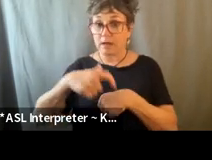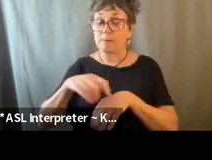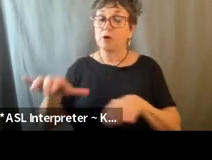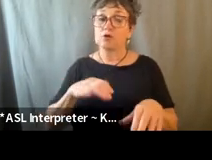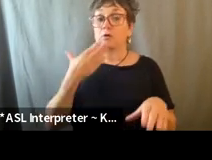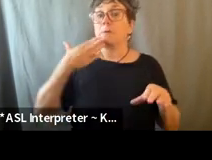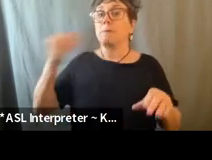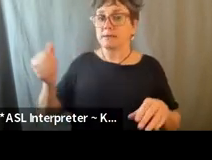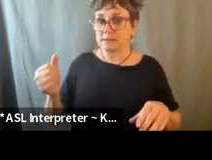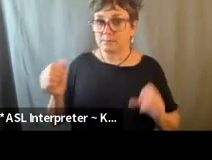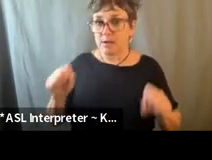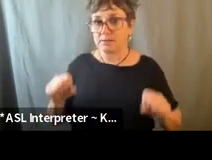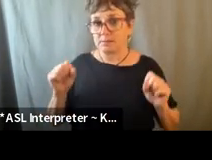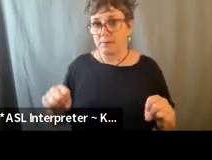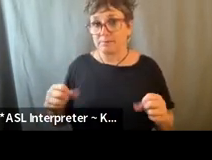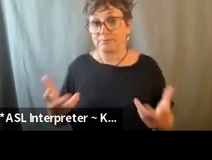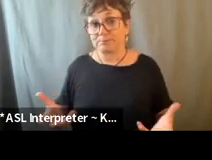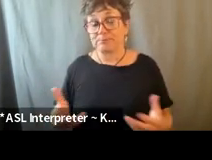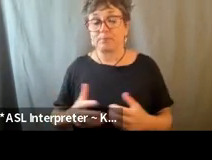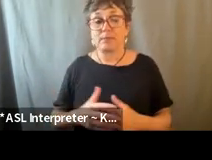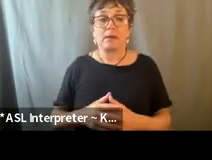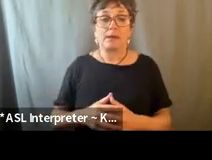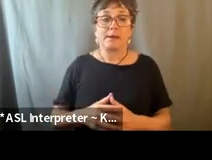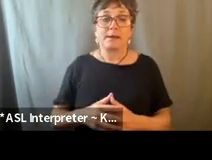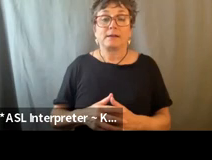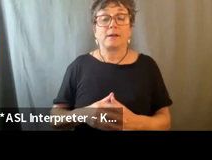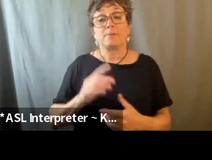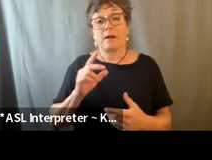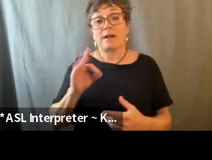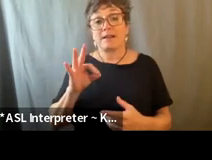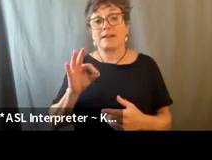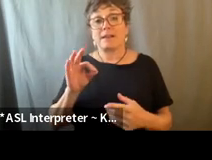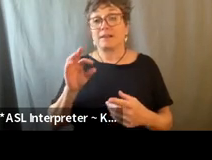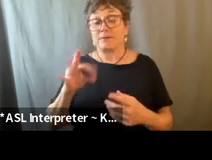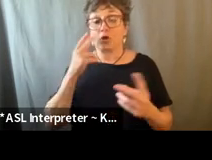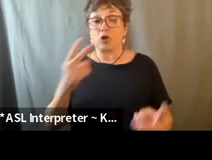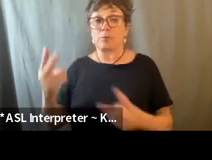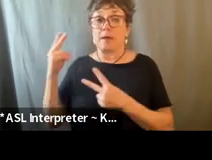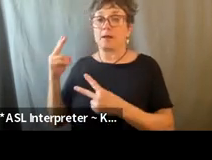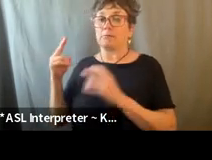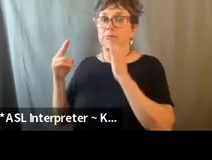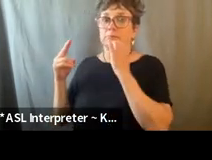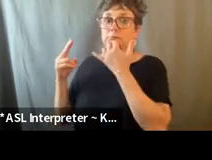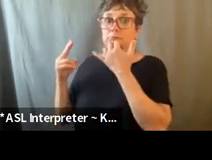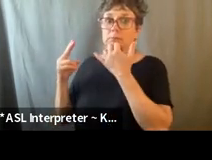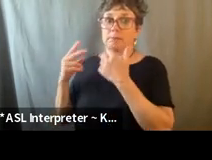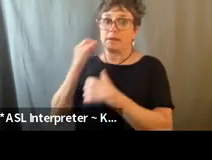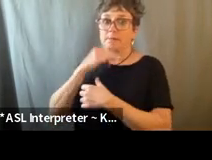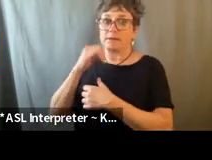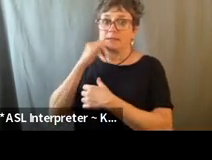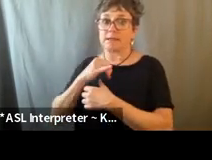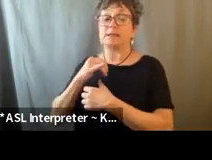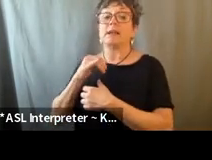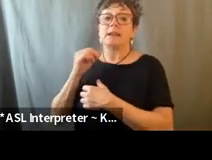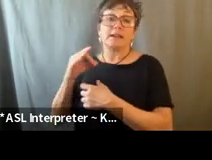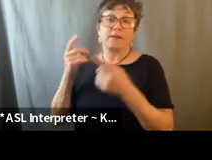could be. And, hindsight is always 20/20, but you always have to say, we're sorry we made